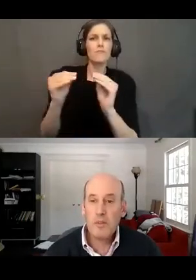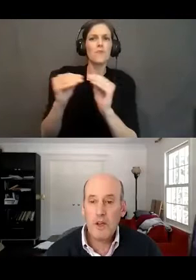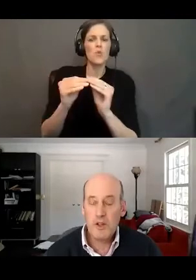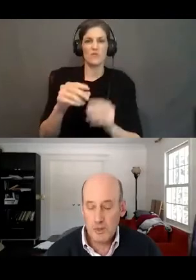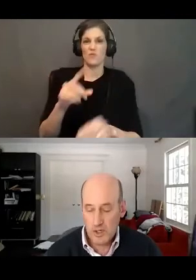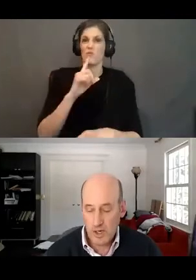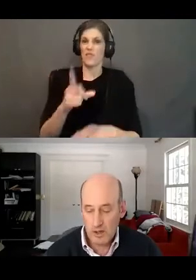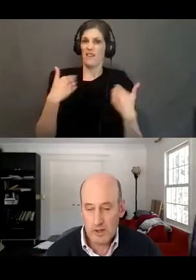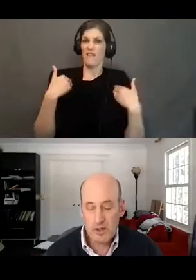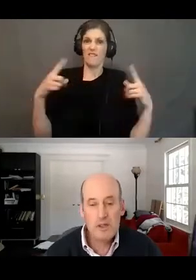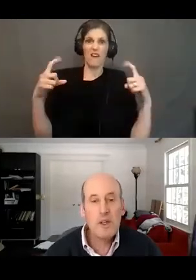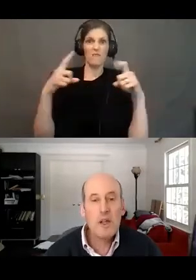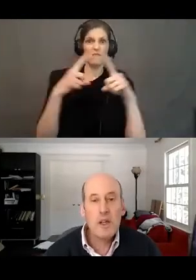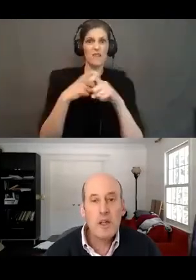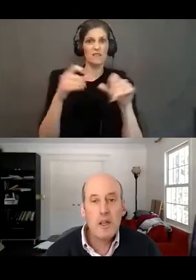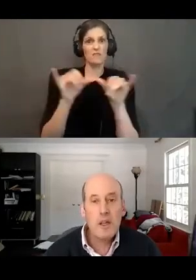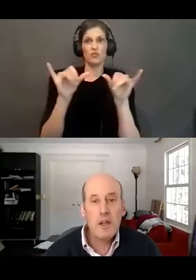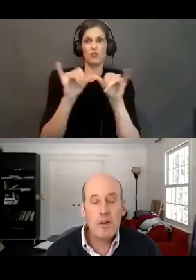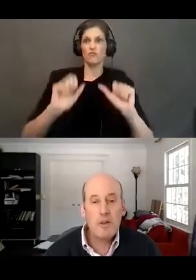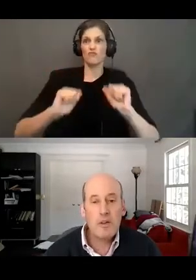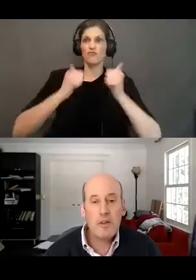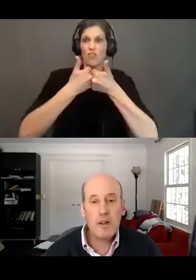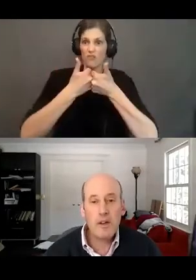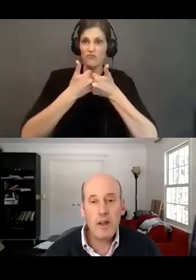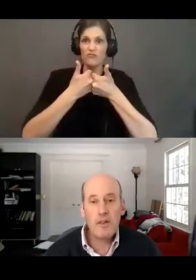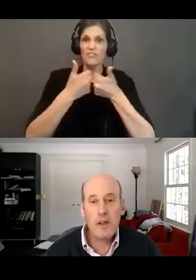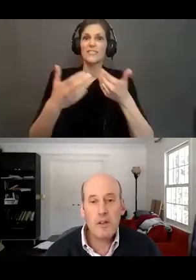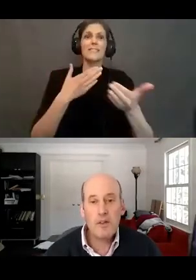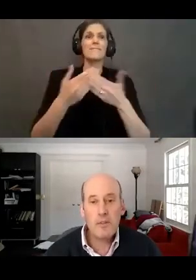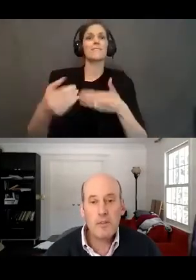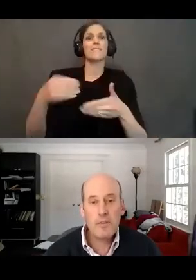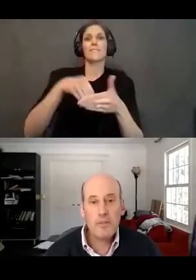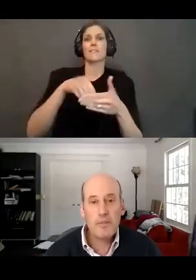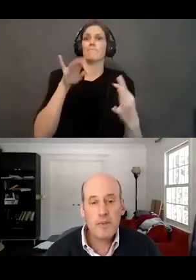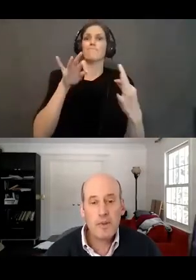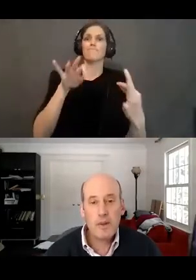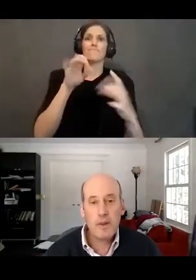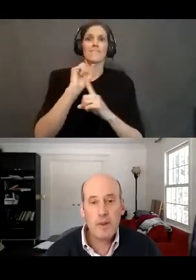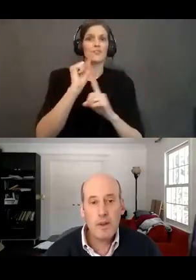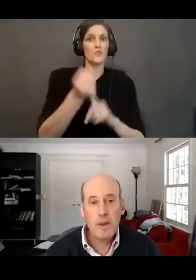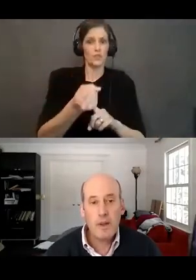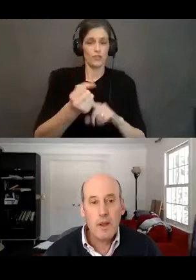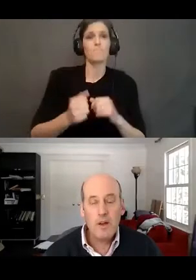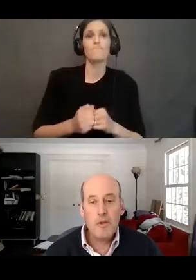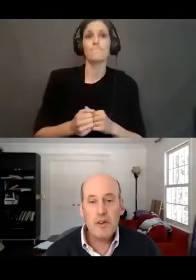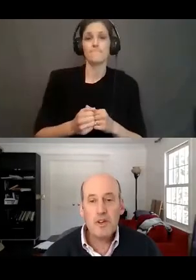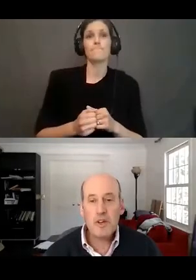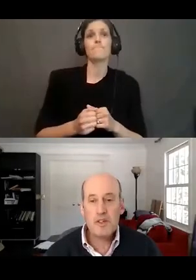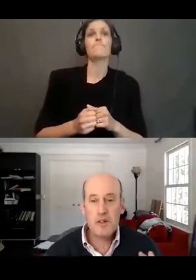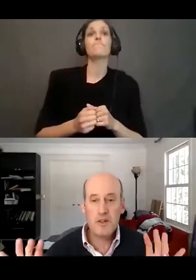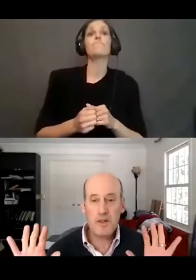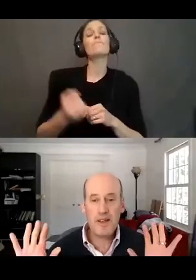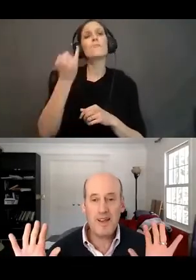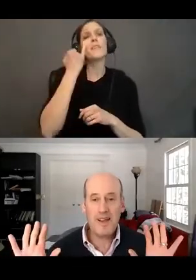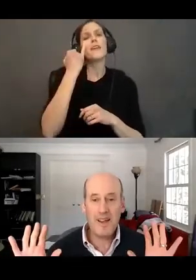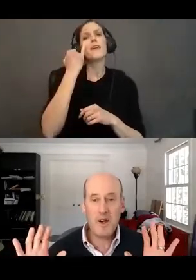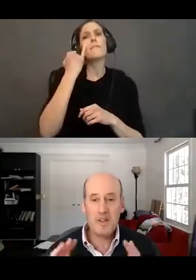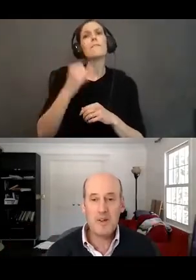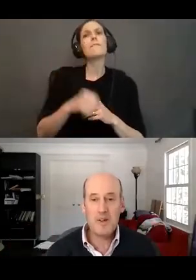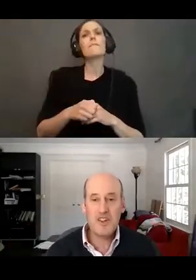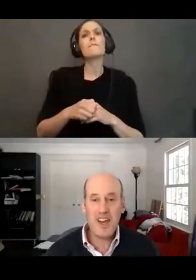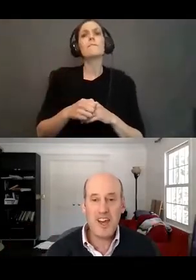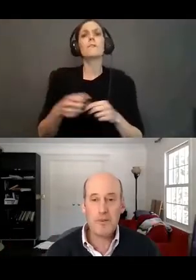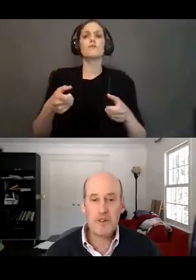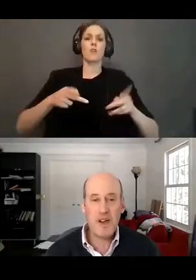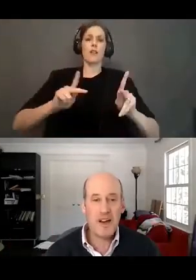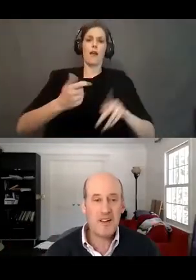complex measurement challenges, even in this idealized case. if we just sort of allow